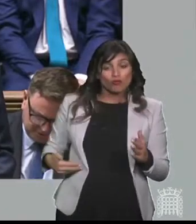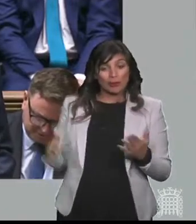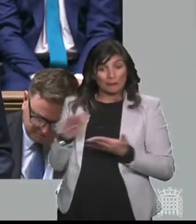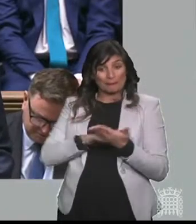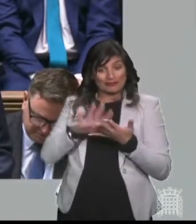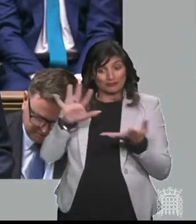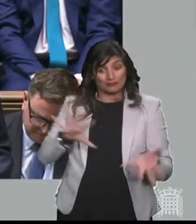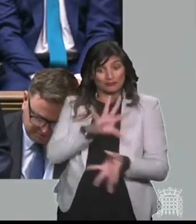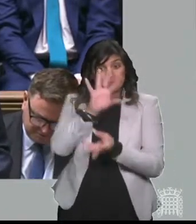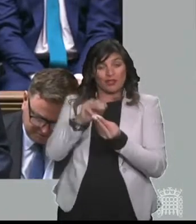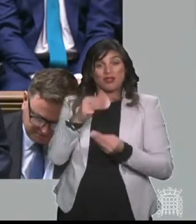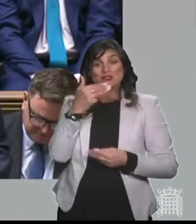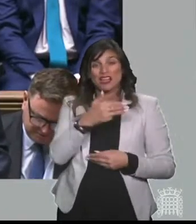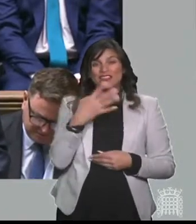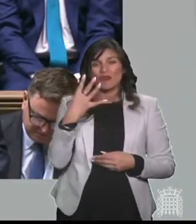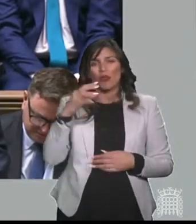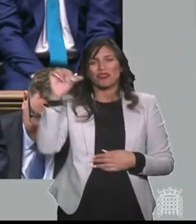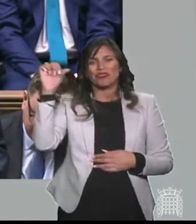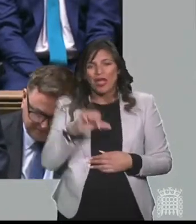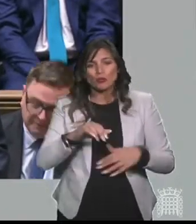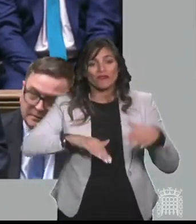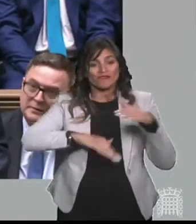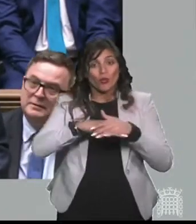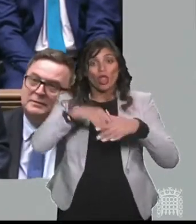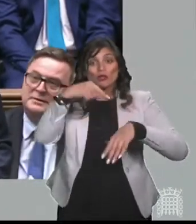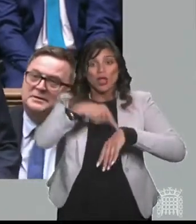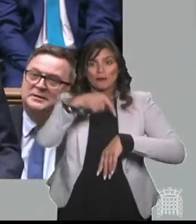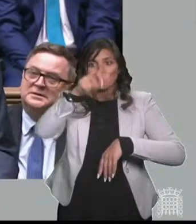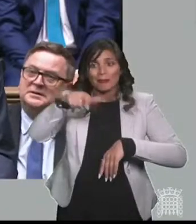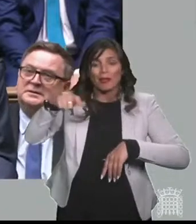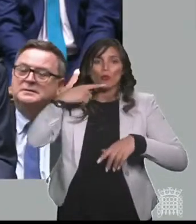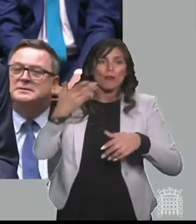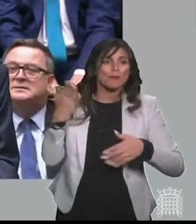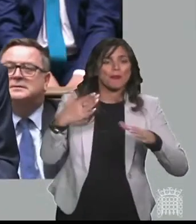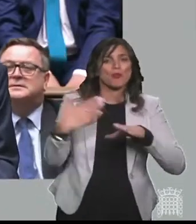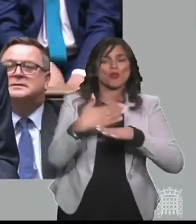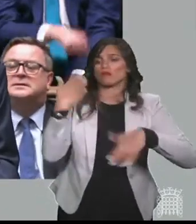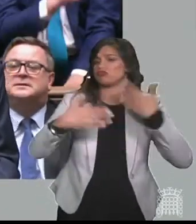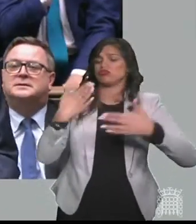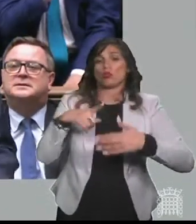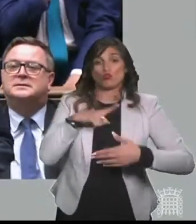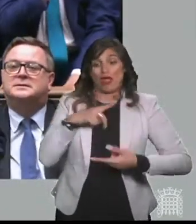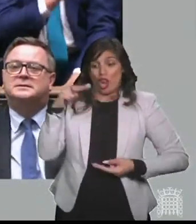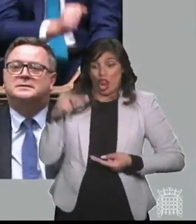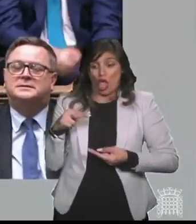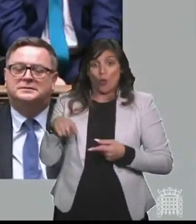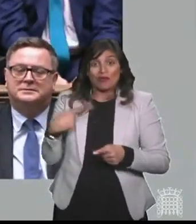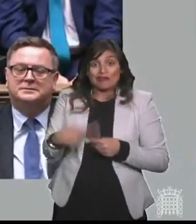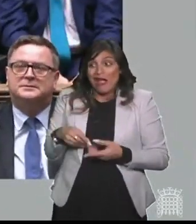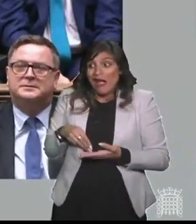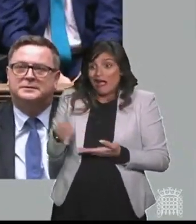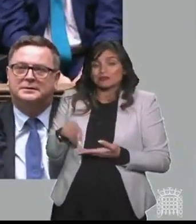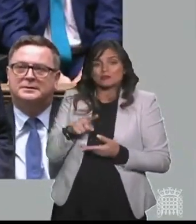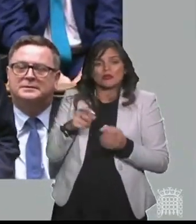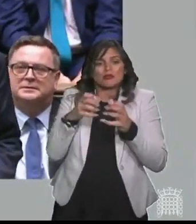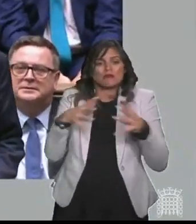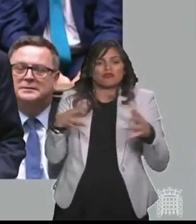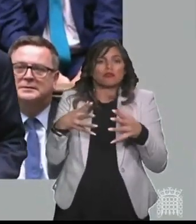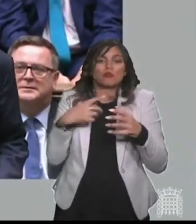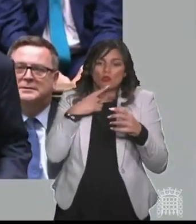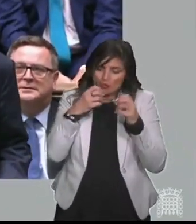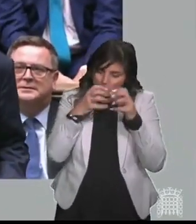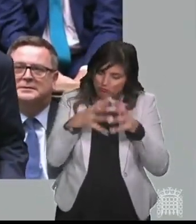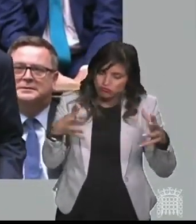94,000 full-time employees in our economy, because lower tax means higher growth. And that is the